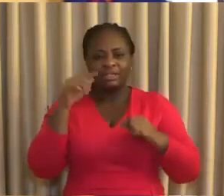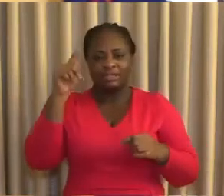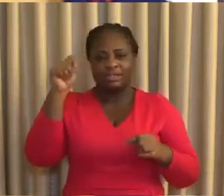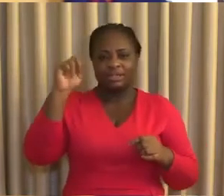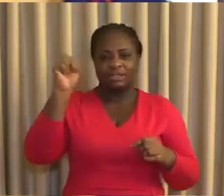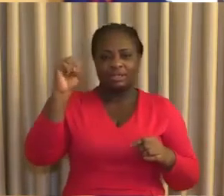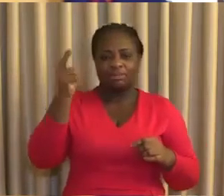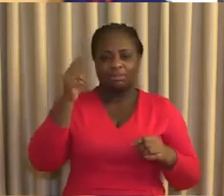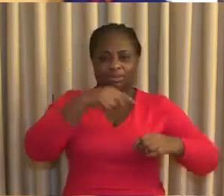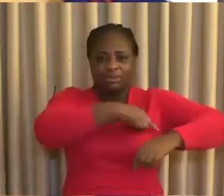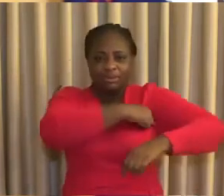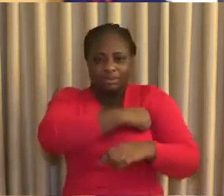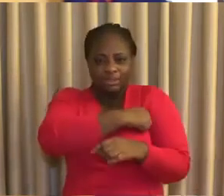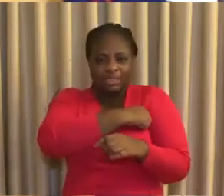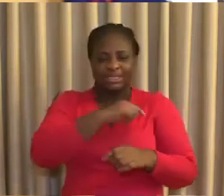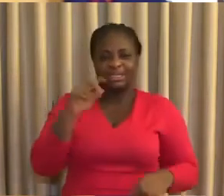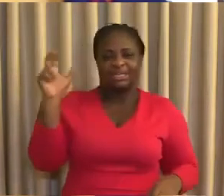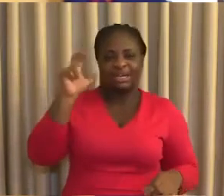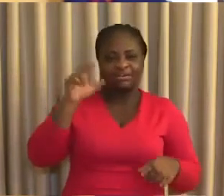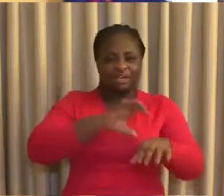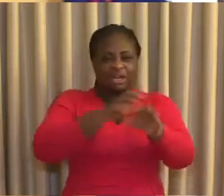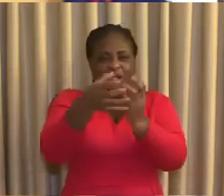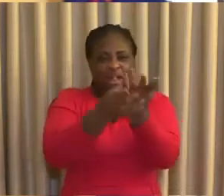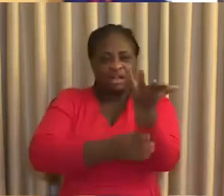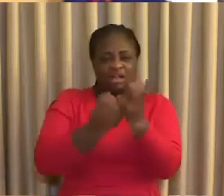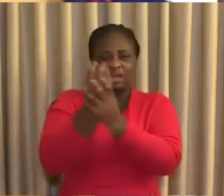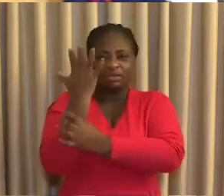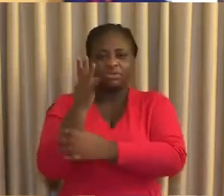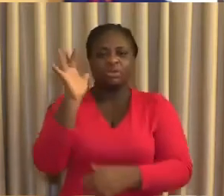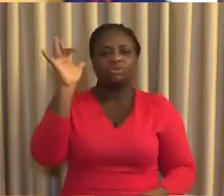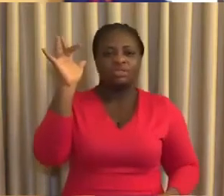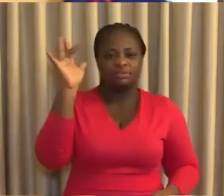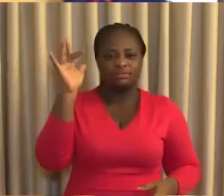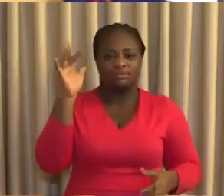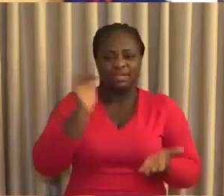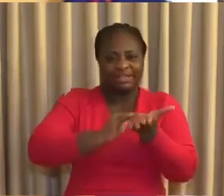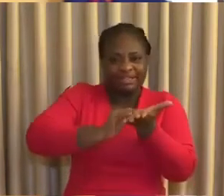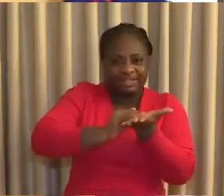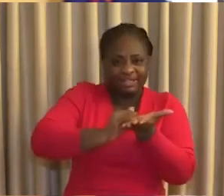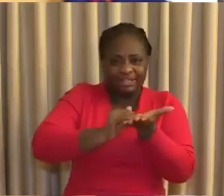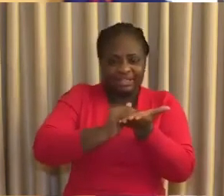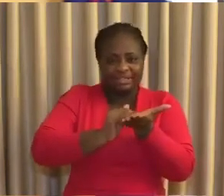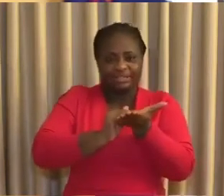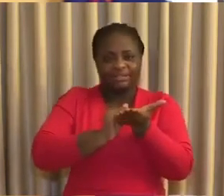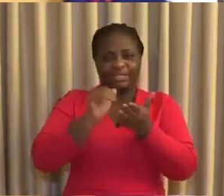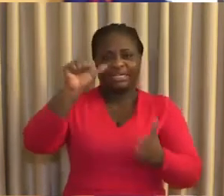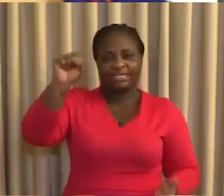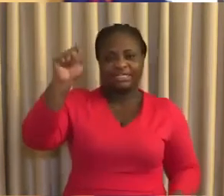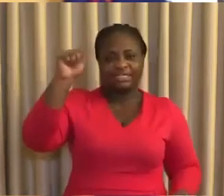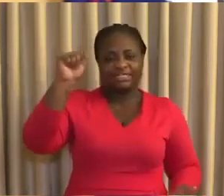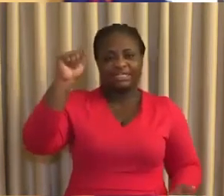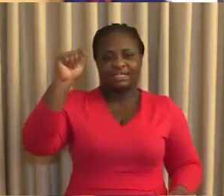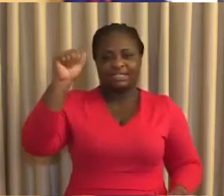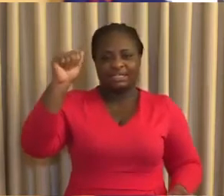350,000 gloves, 25,000 sanitizers, and 30,000 test kits are ongoing for